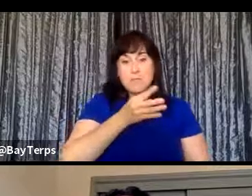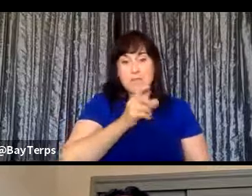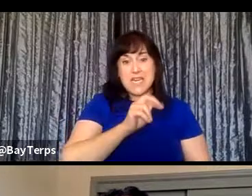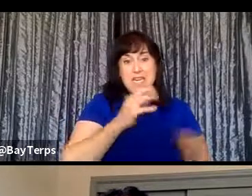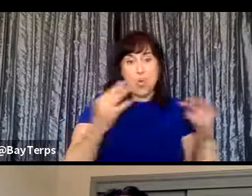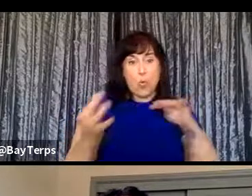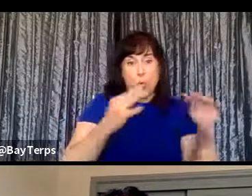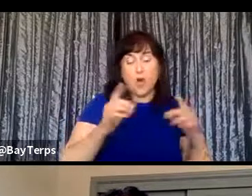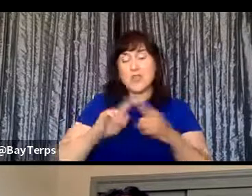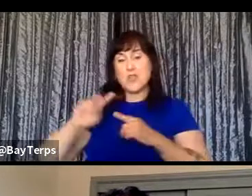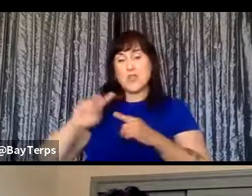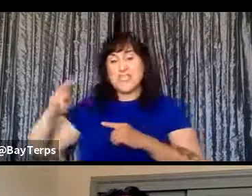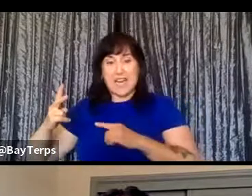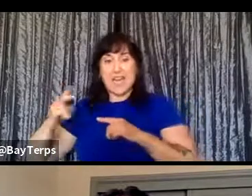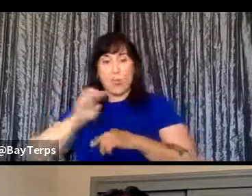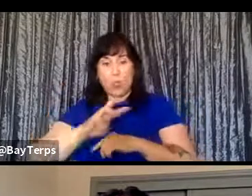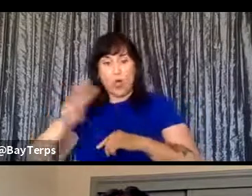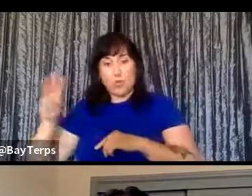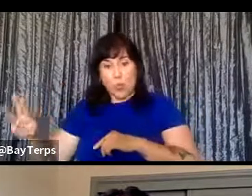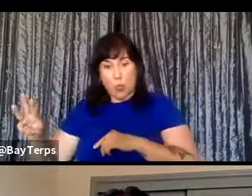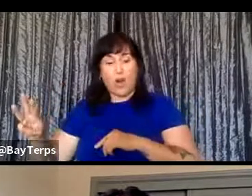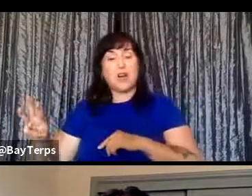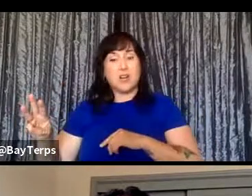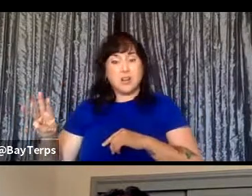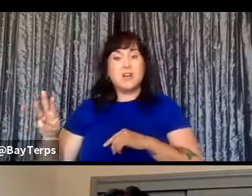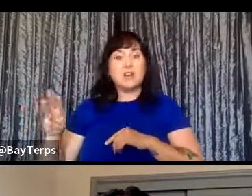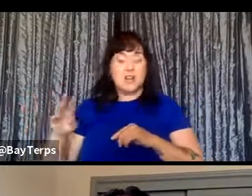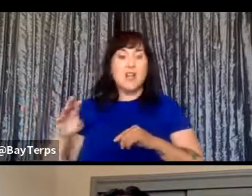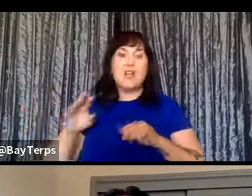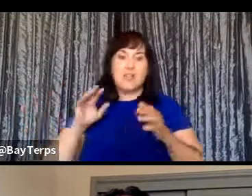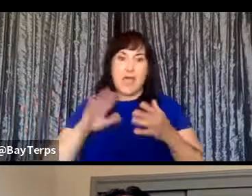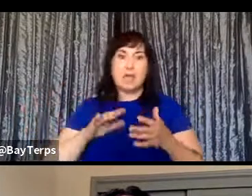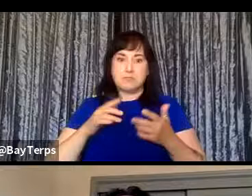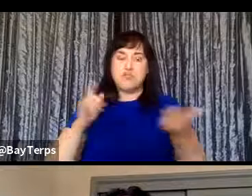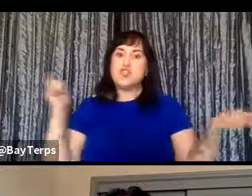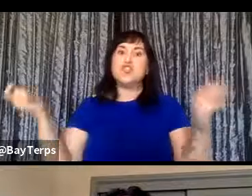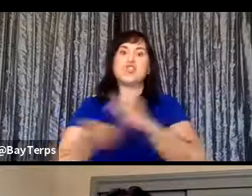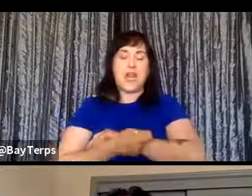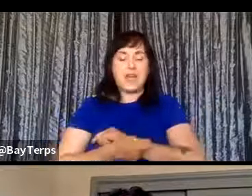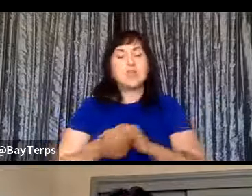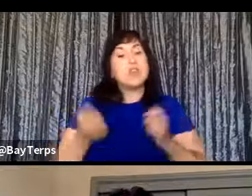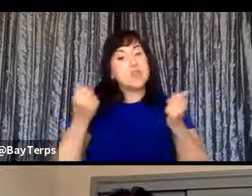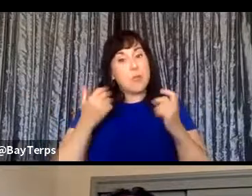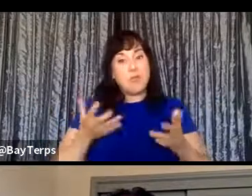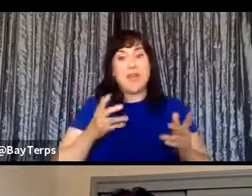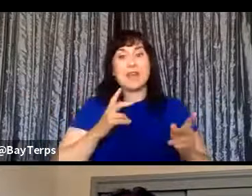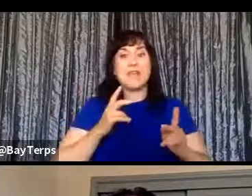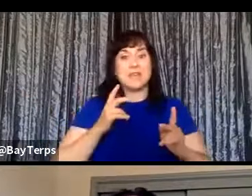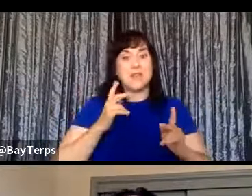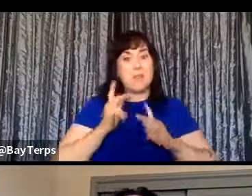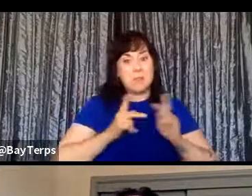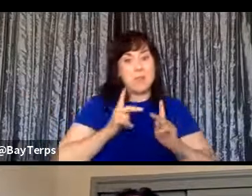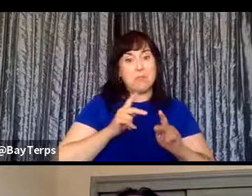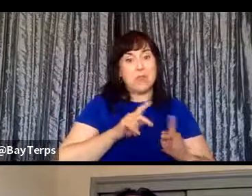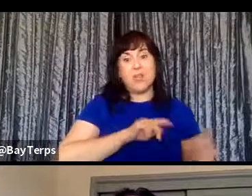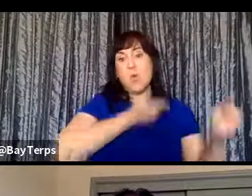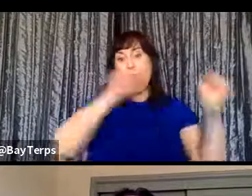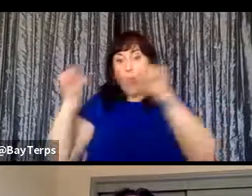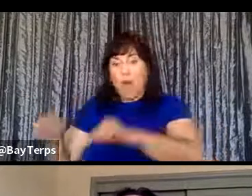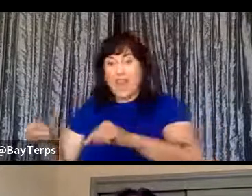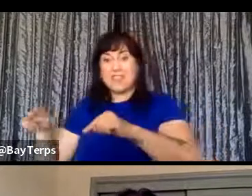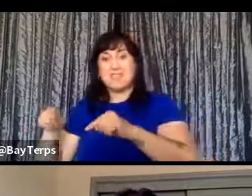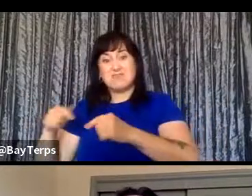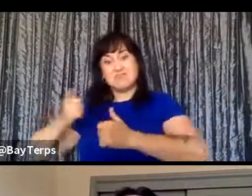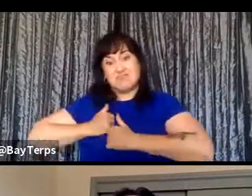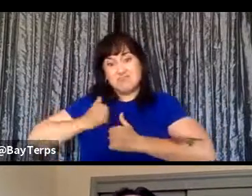the Second World War. But it was the Second World War which was a great game changer. So many of them went over to Europe, fought over there, but when they were coming back